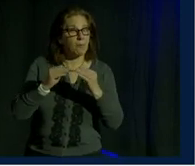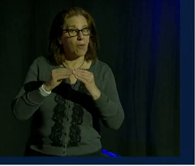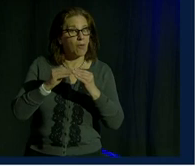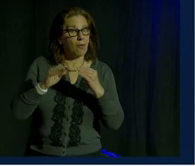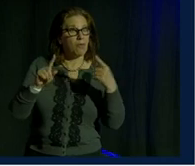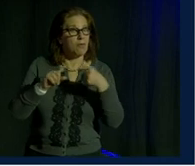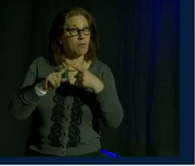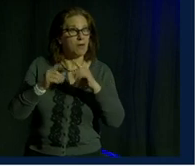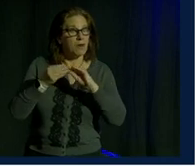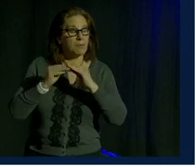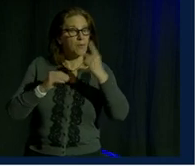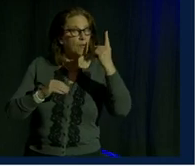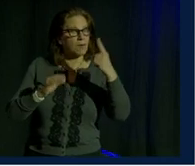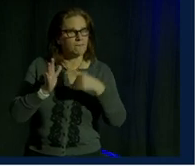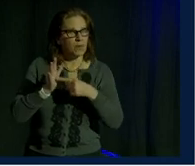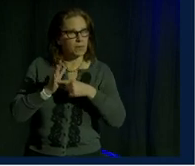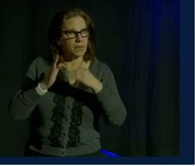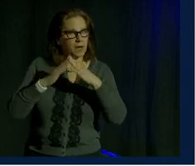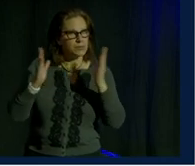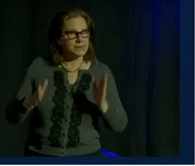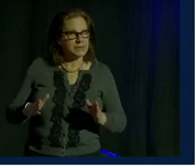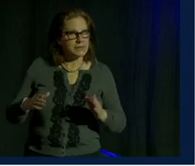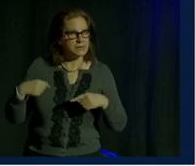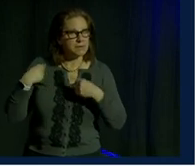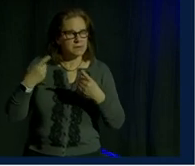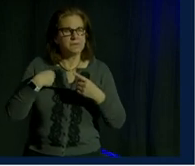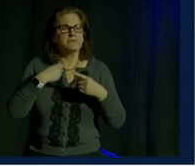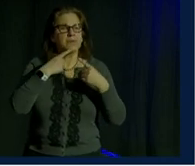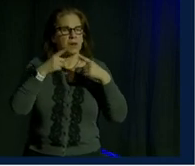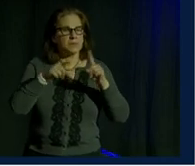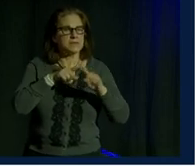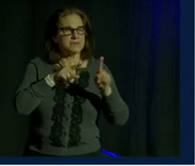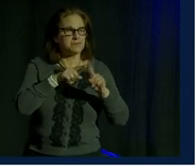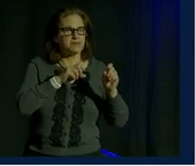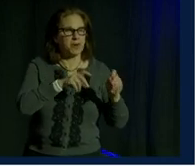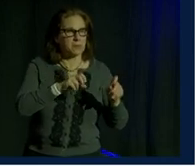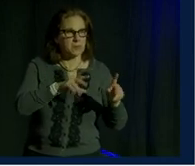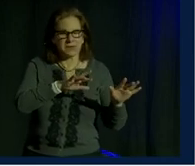tradition of announcing opportunities to do just that.